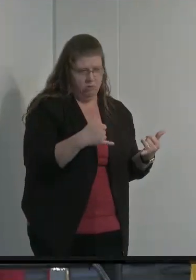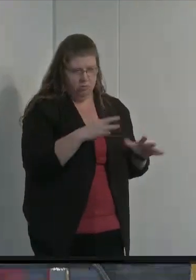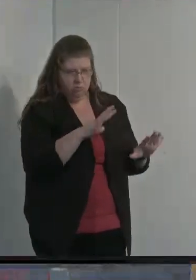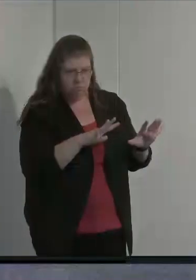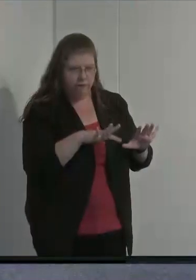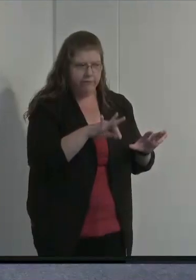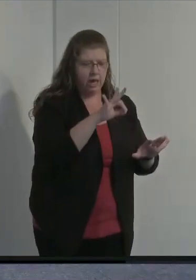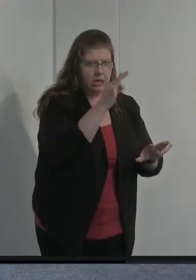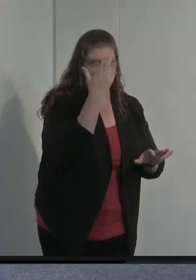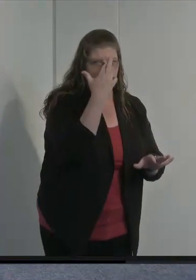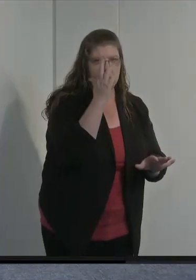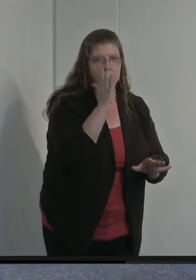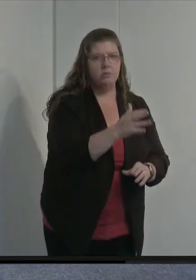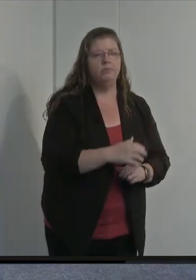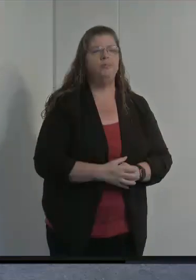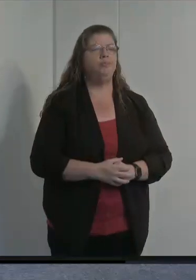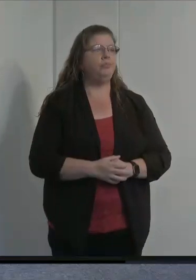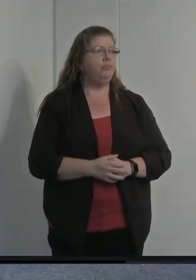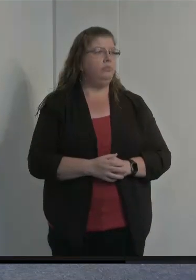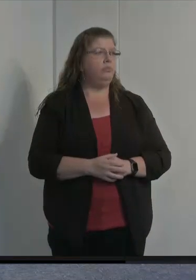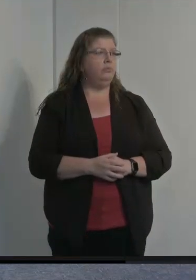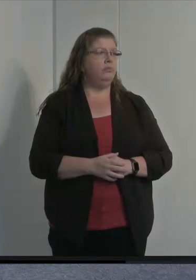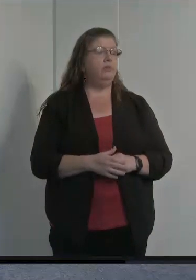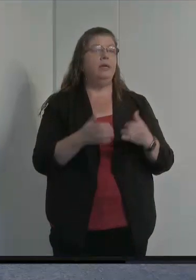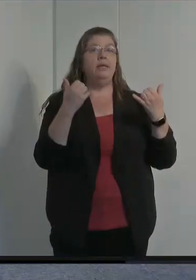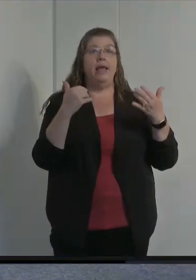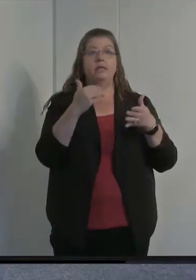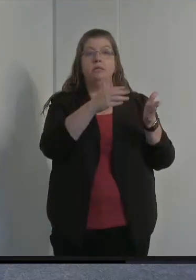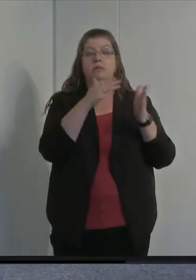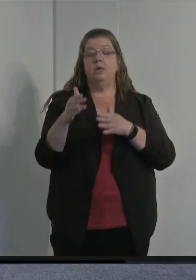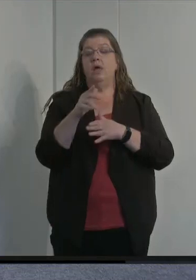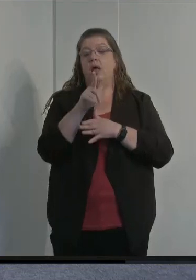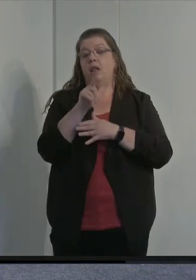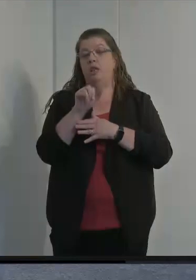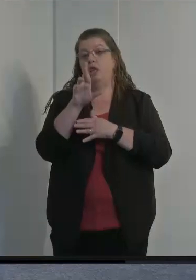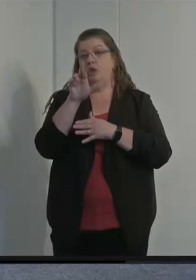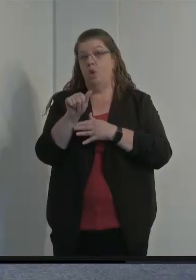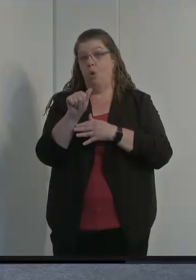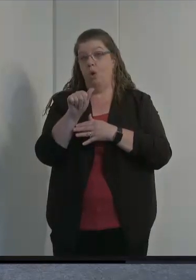Thank you, Raisa. Next, we are going to Laura Place with Santa Maria Times.